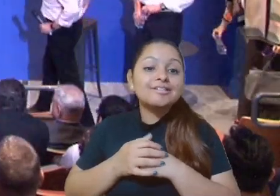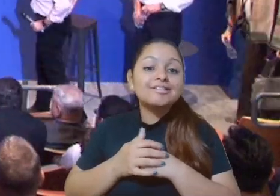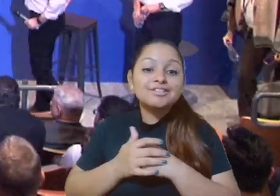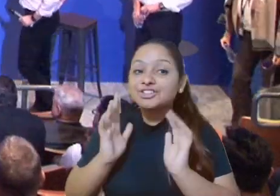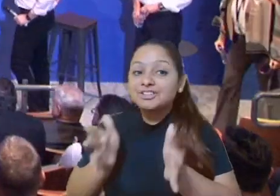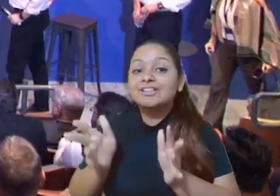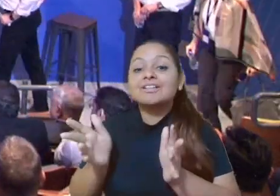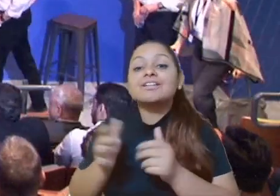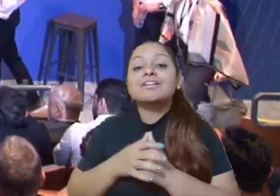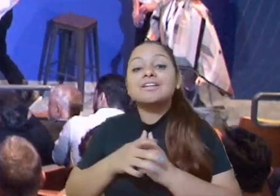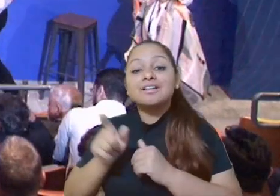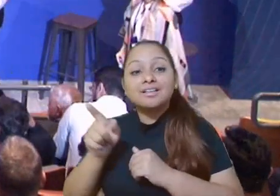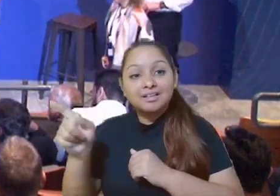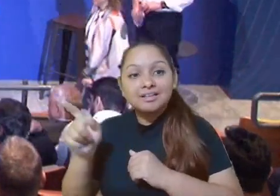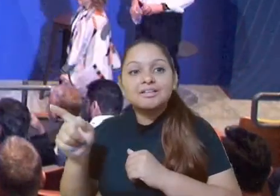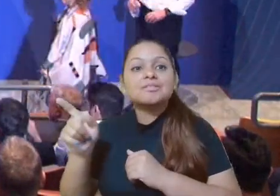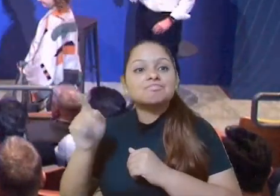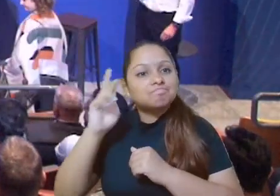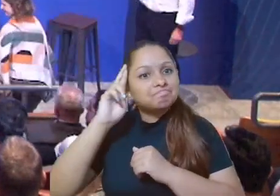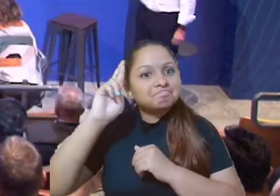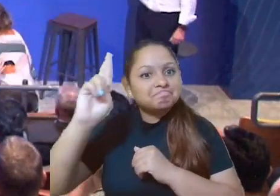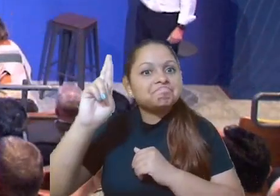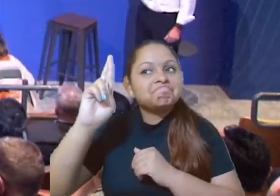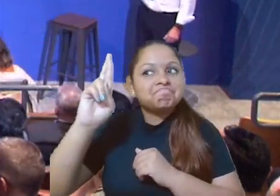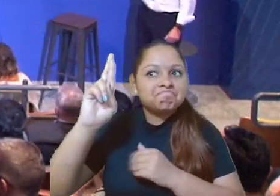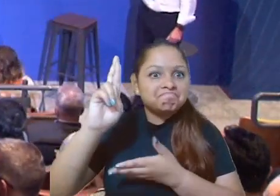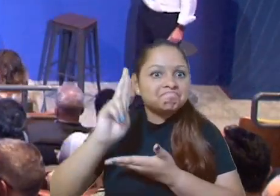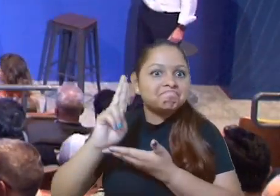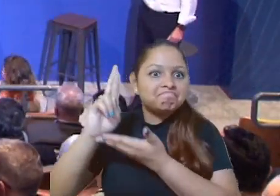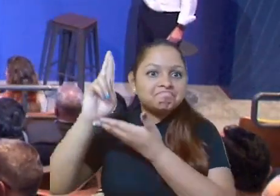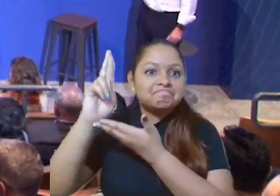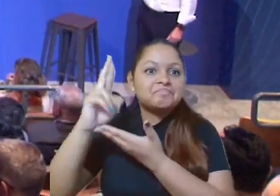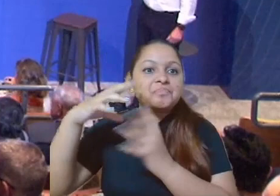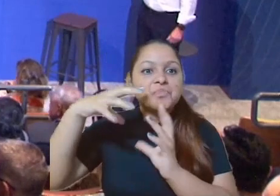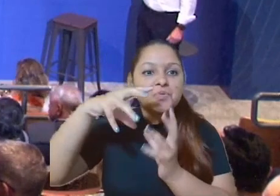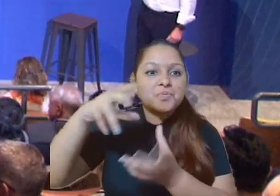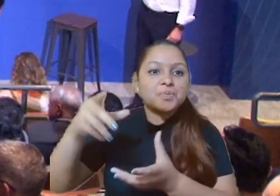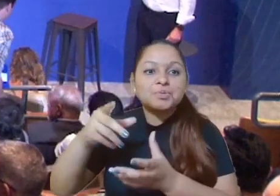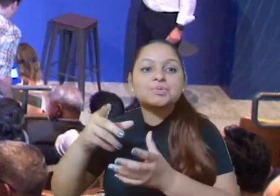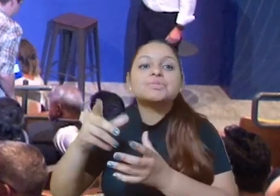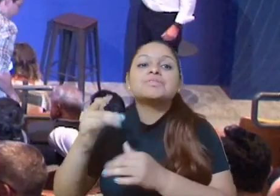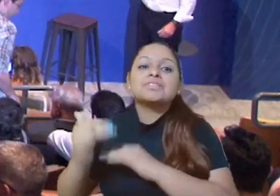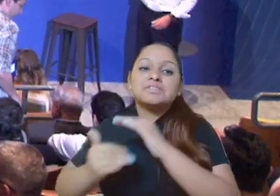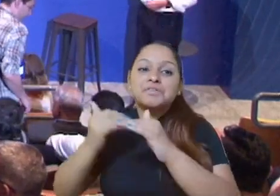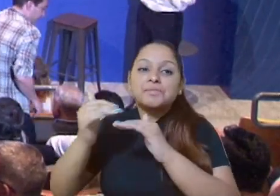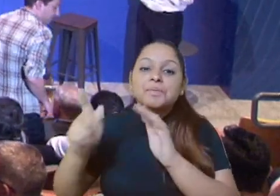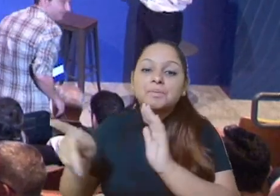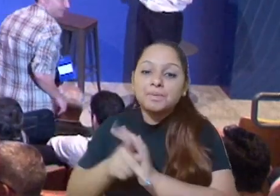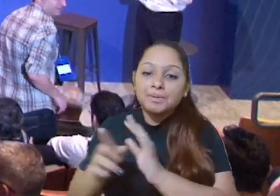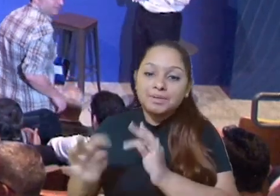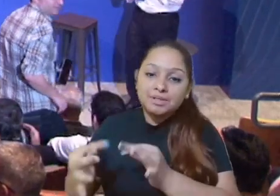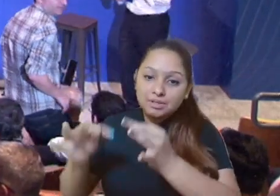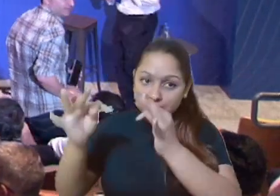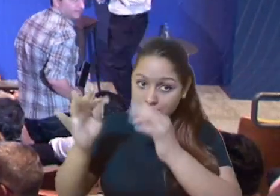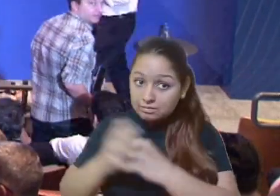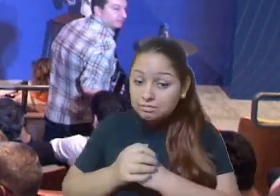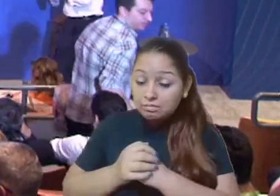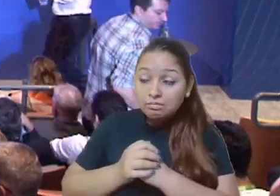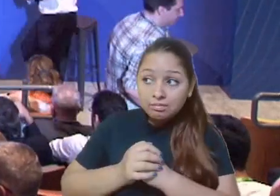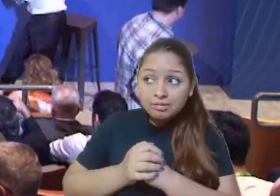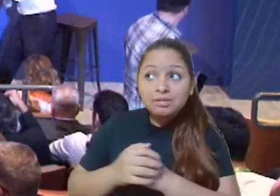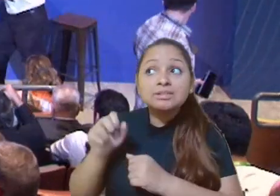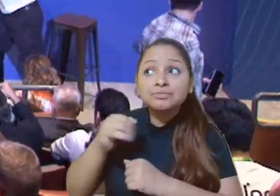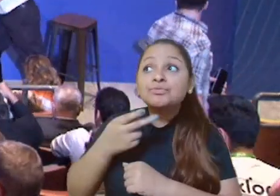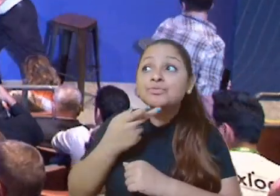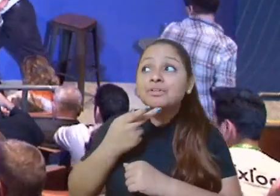Ventures. He's one of the authorities in the world, I would say, in the development of deep tech. Don't say that because they will not